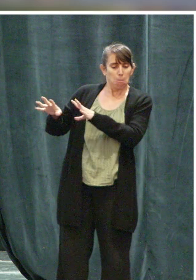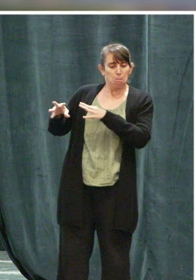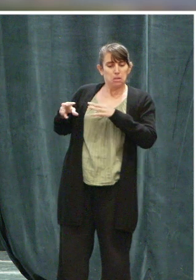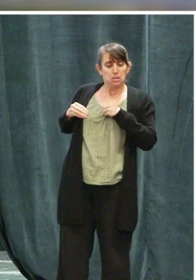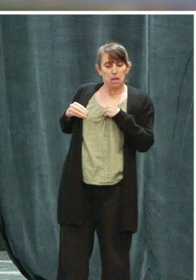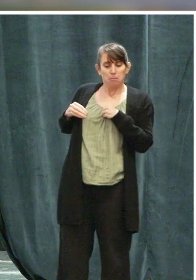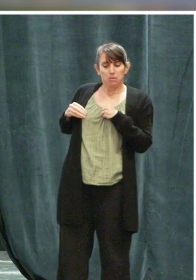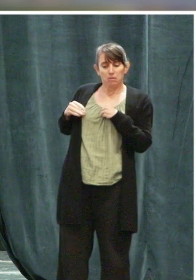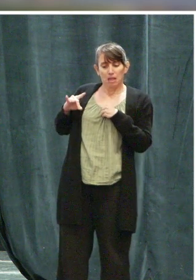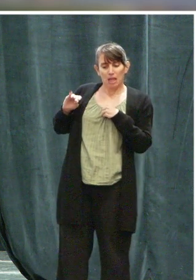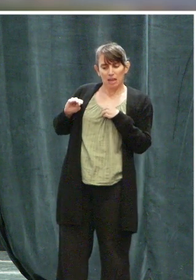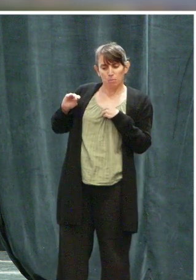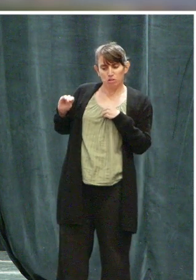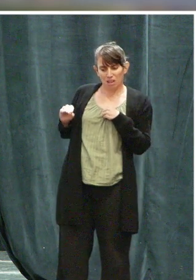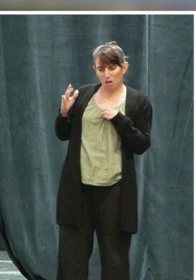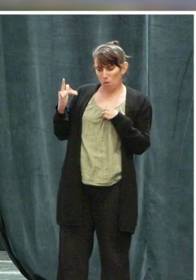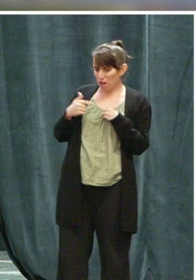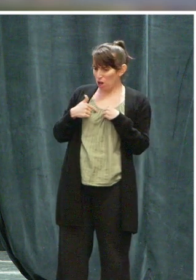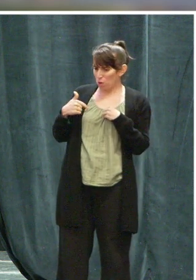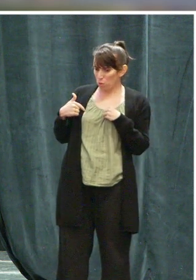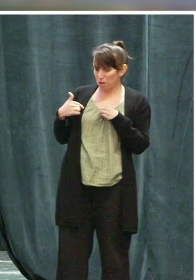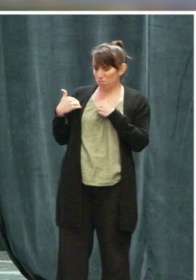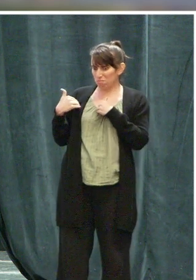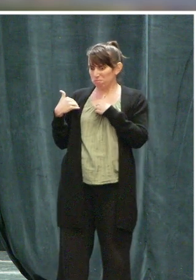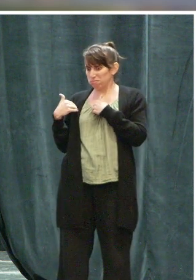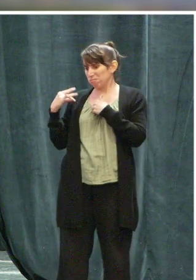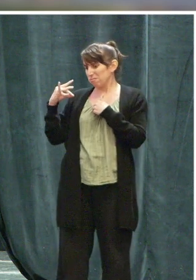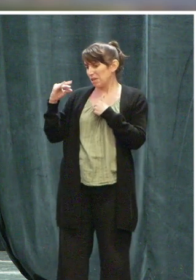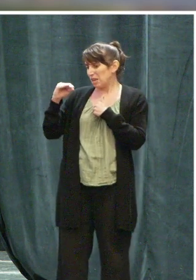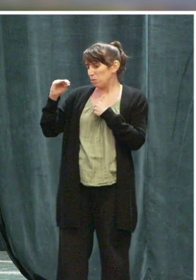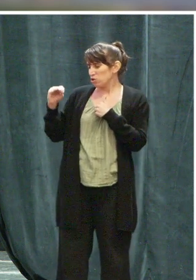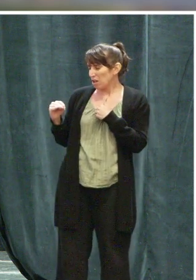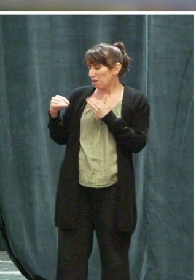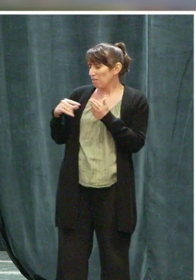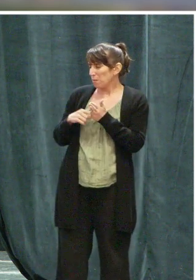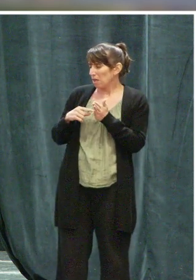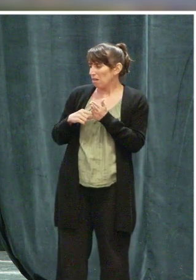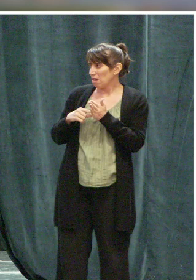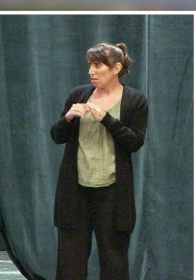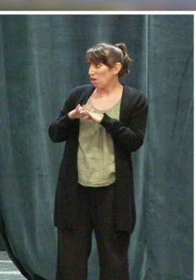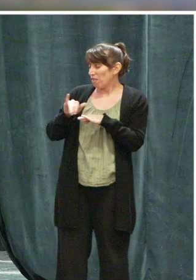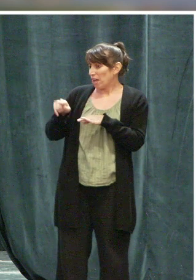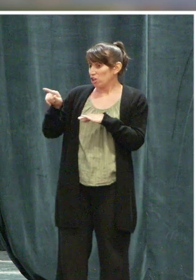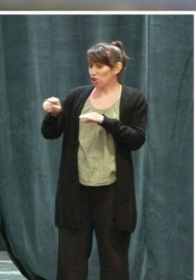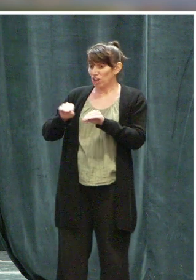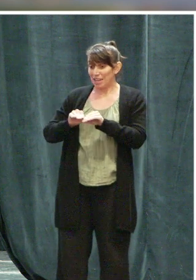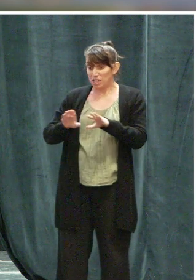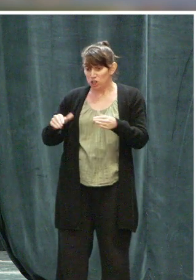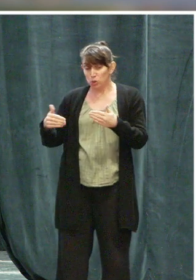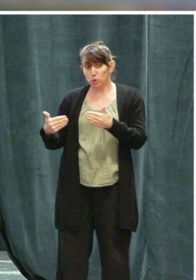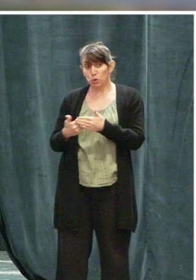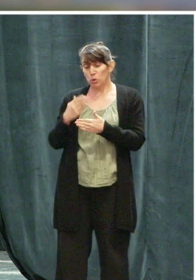word for it. 80%. Why are we taking the brunt of 80% of the bill on that? Because you're going to issue new bonds